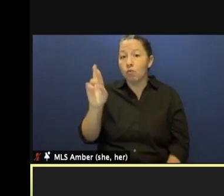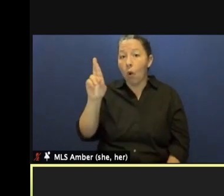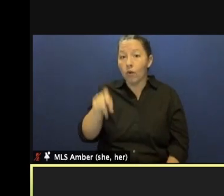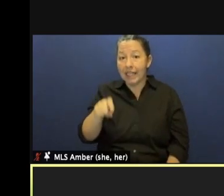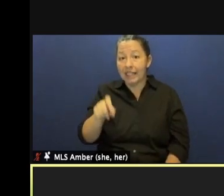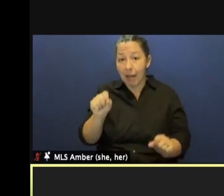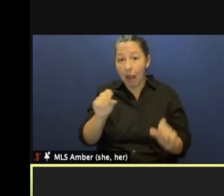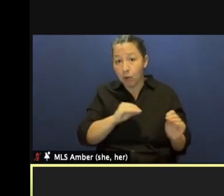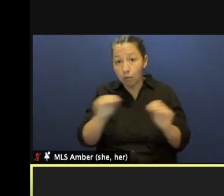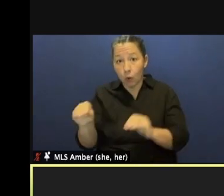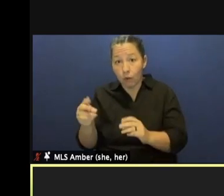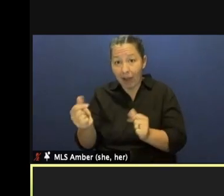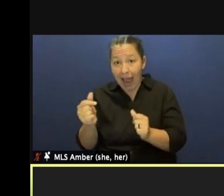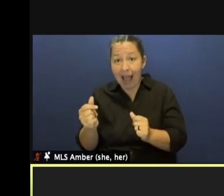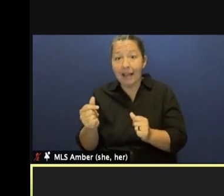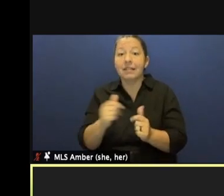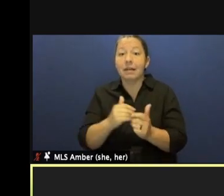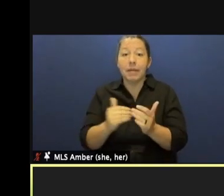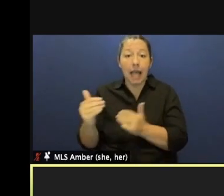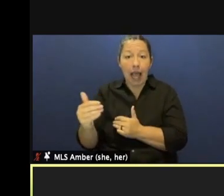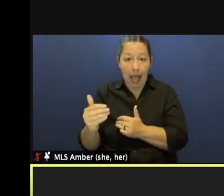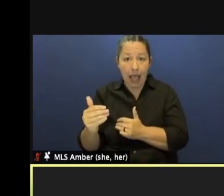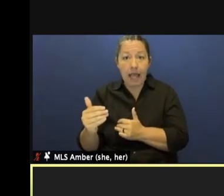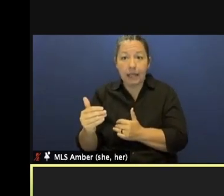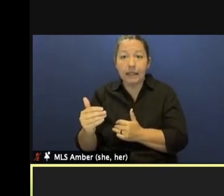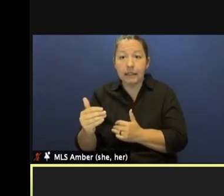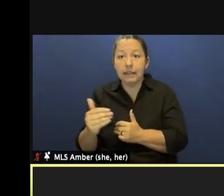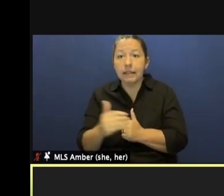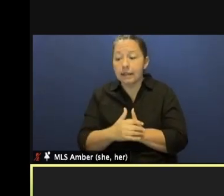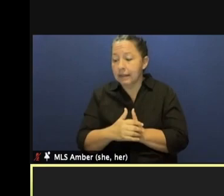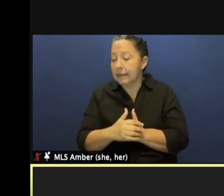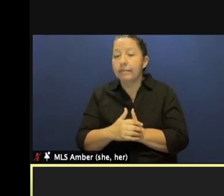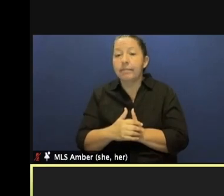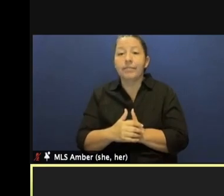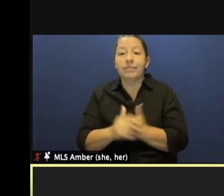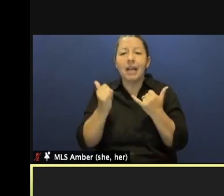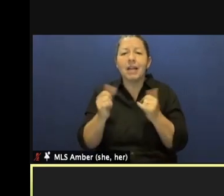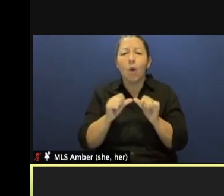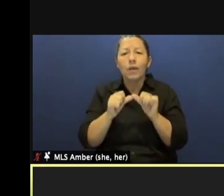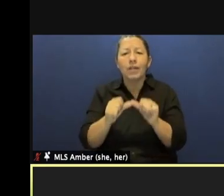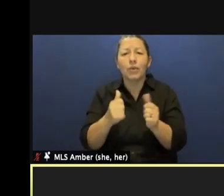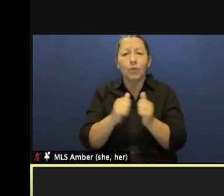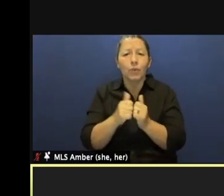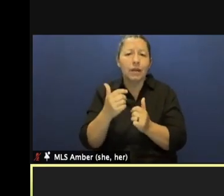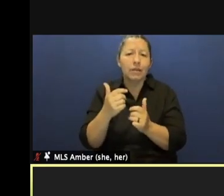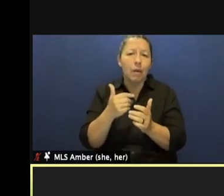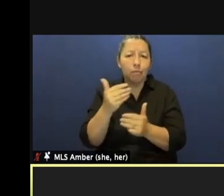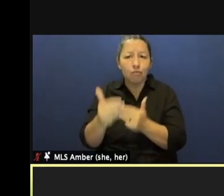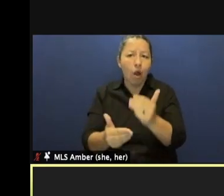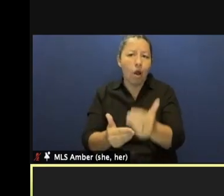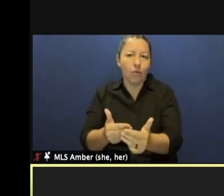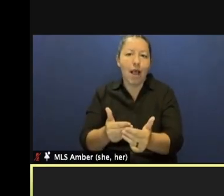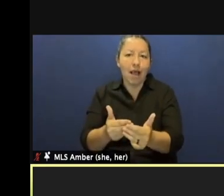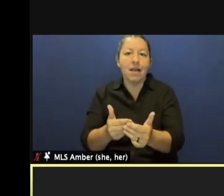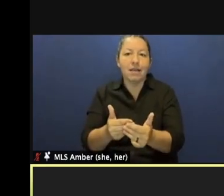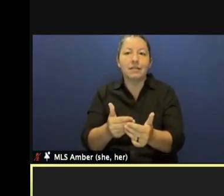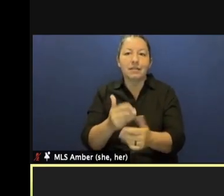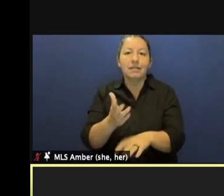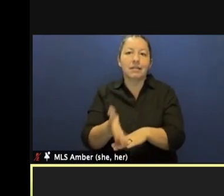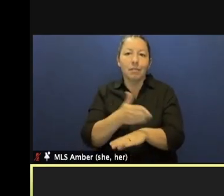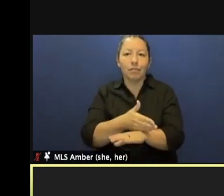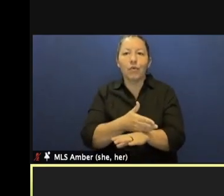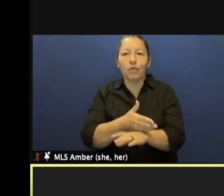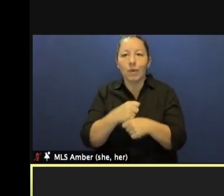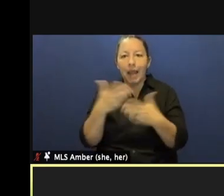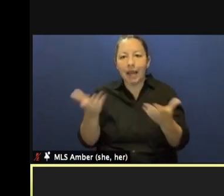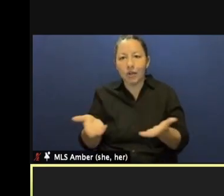to stay ahead of very dynamic. Now I'm going to move into some of the progress that we're making here in our development. This is a